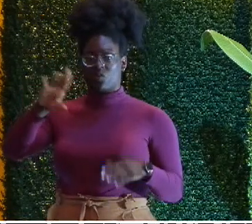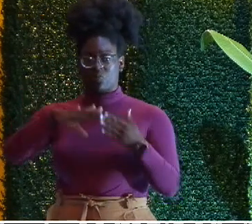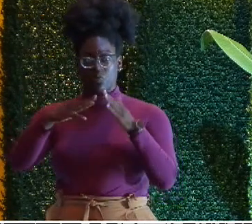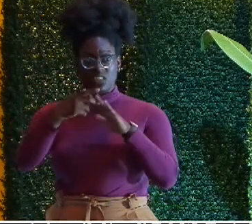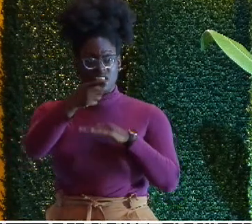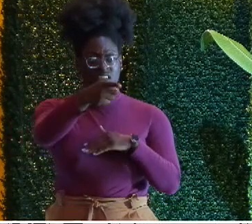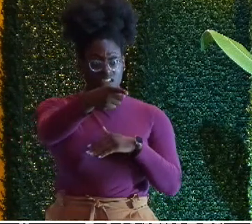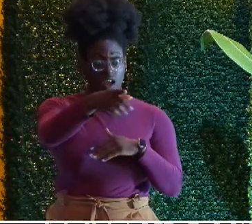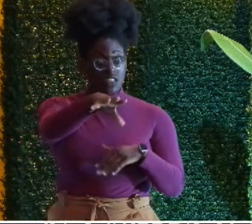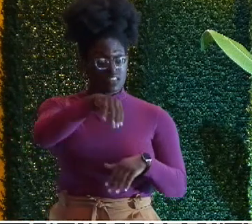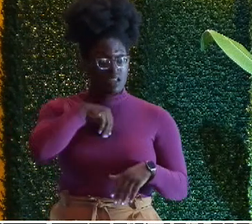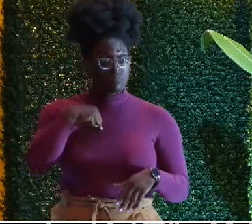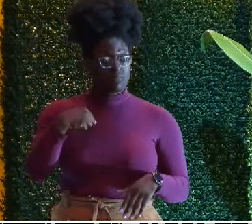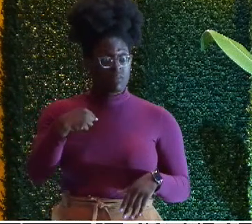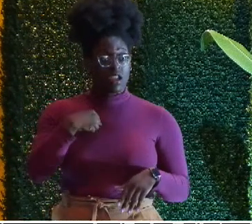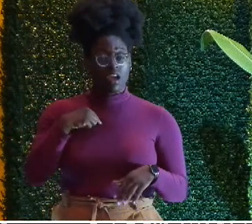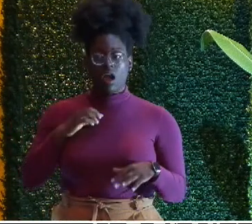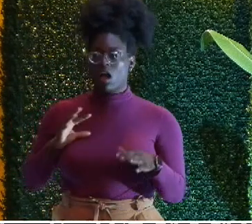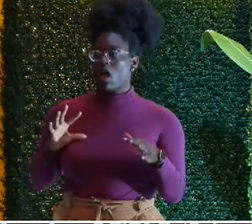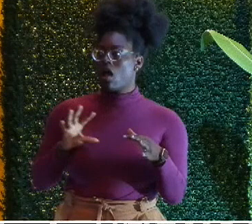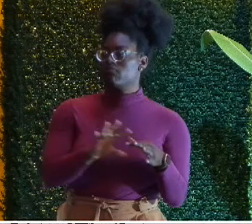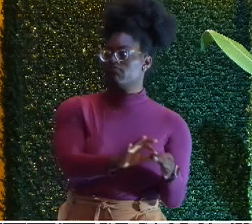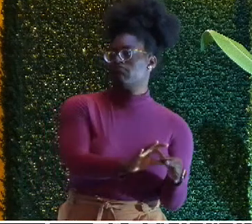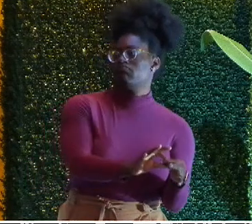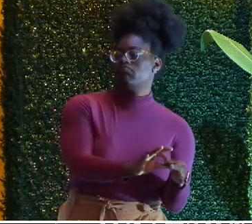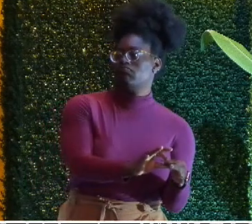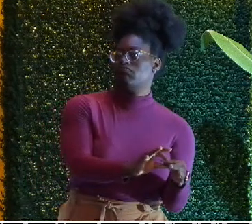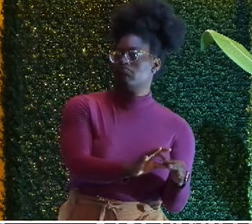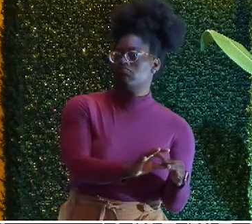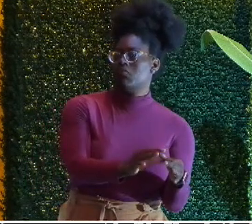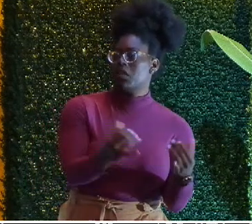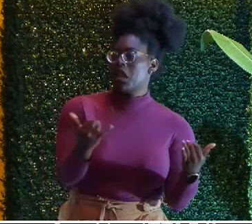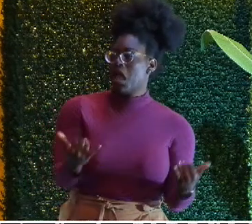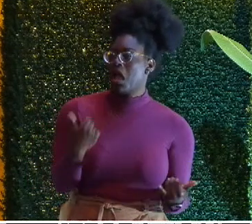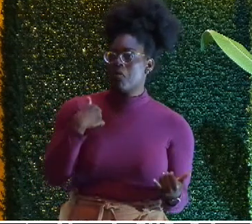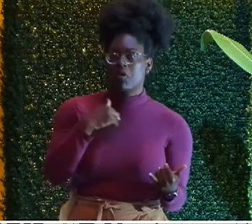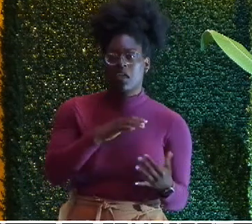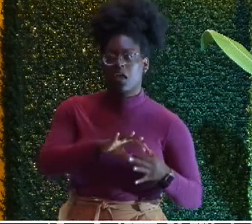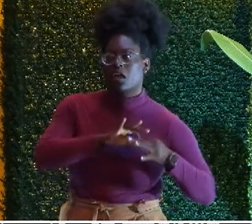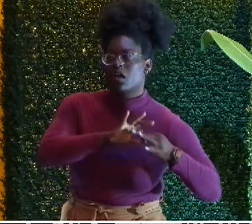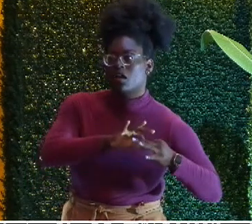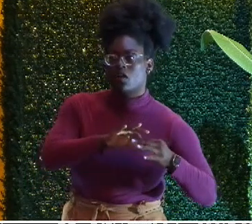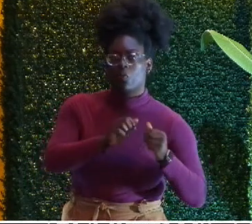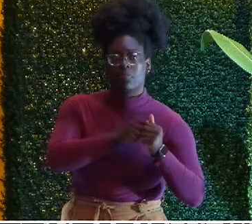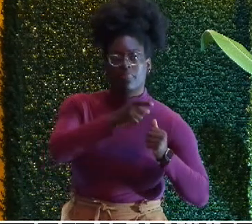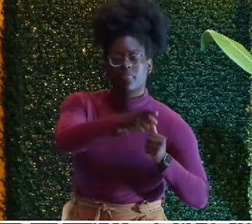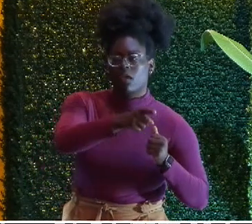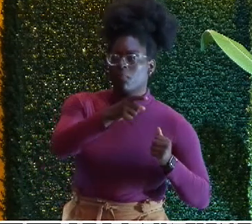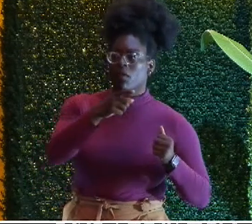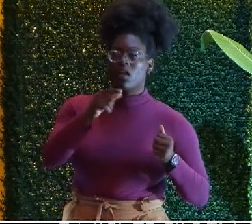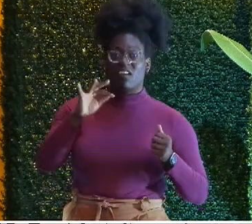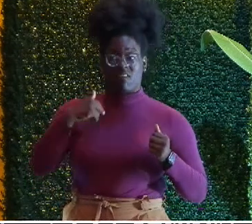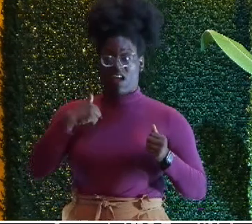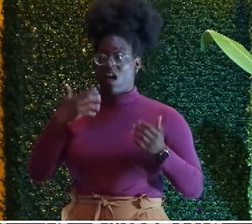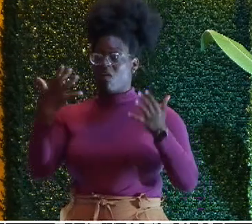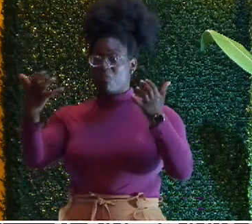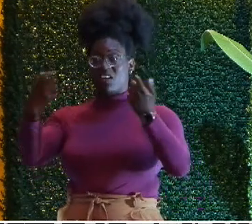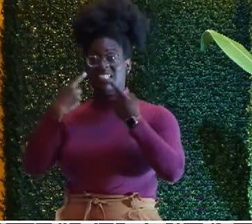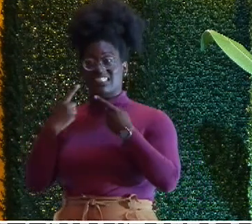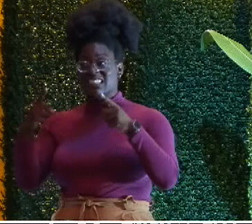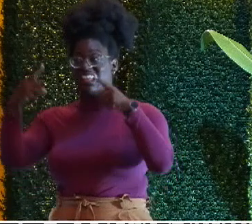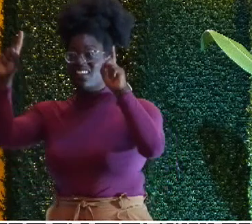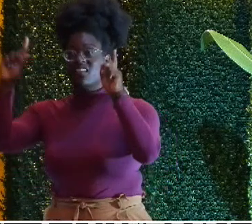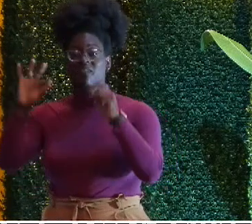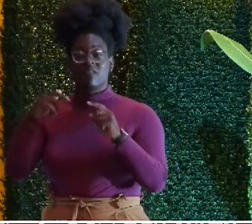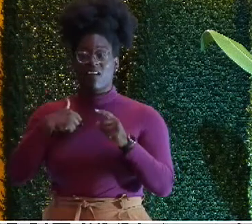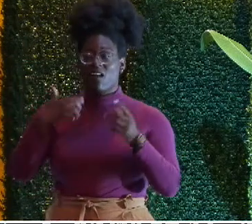for any kind of sense of success or whatever. When we are just trying to survive in this space, I want you